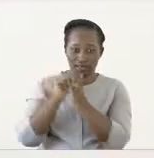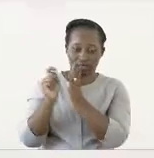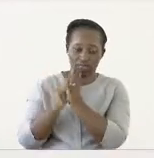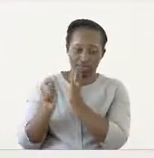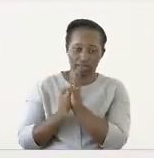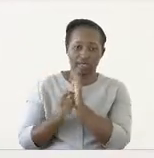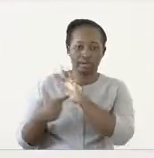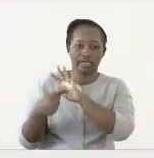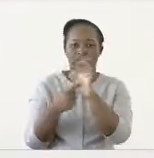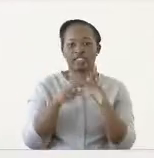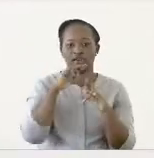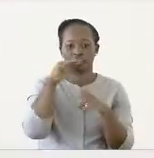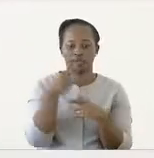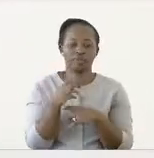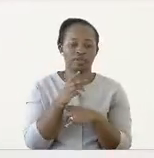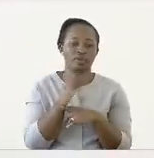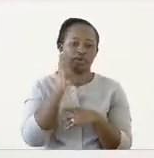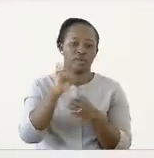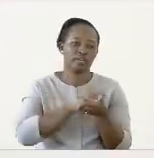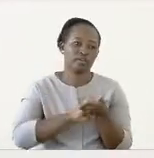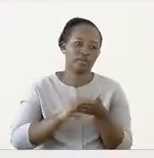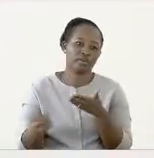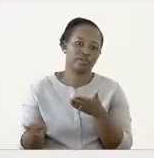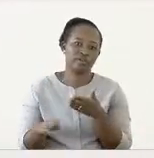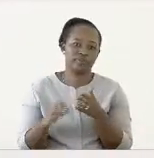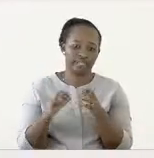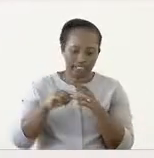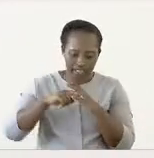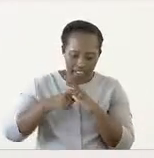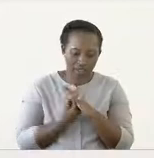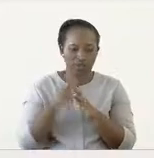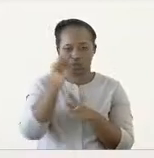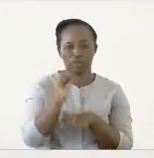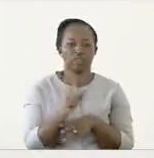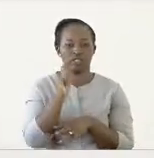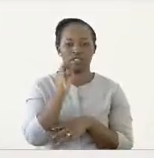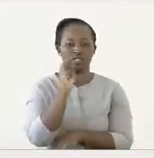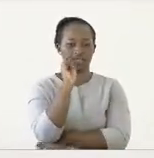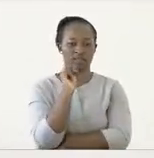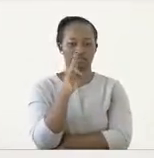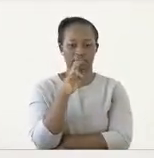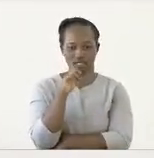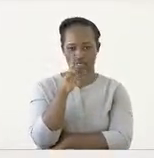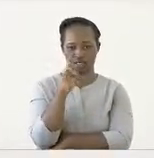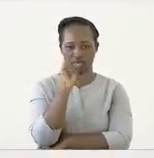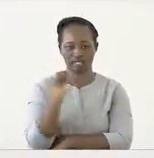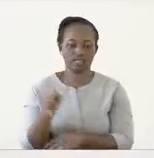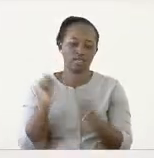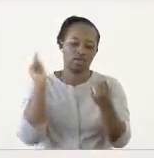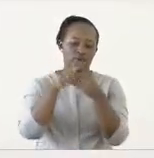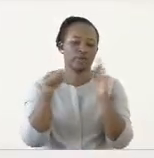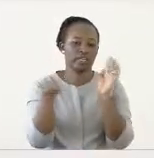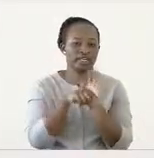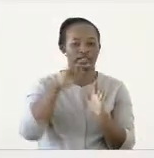indicates responses that removes the initial stimulus to negative feedback. So the diagram is trying to show you